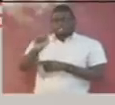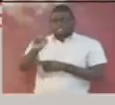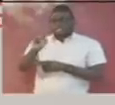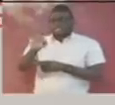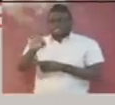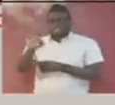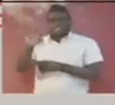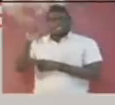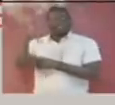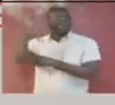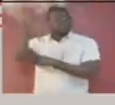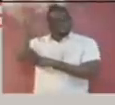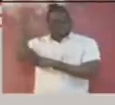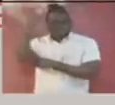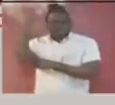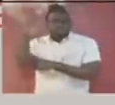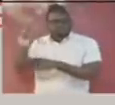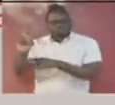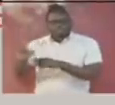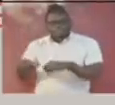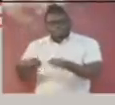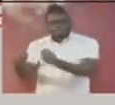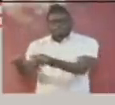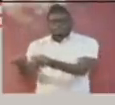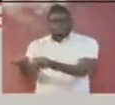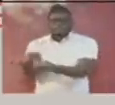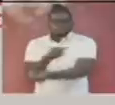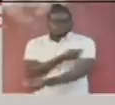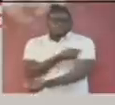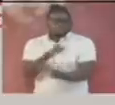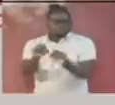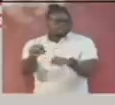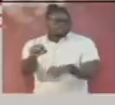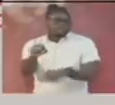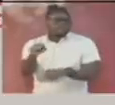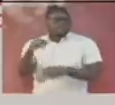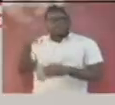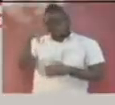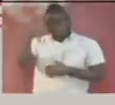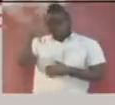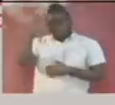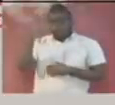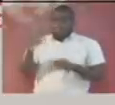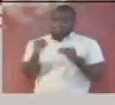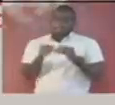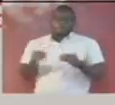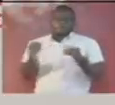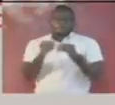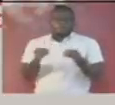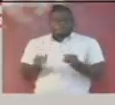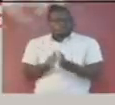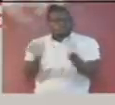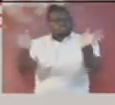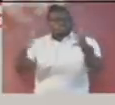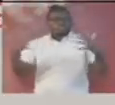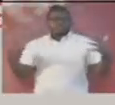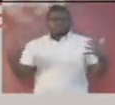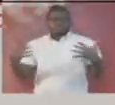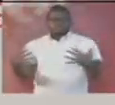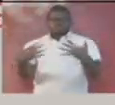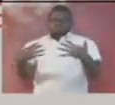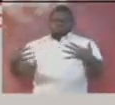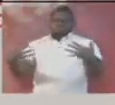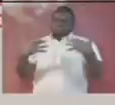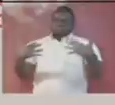and highly exposed population that we are concerned about. After that, we start to roll